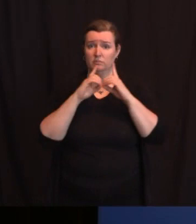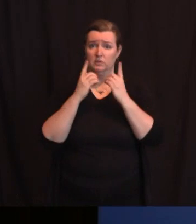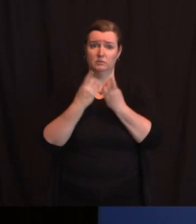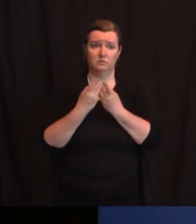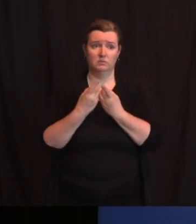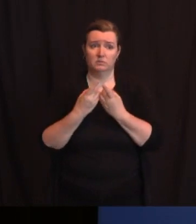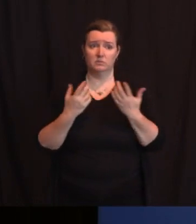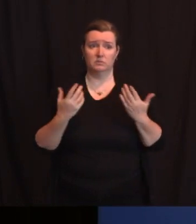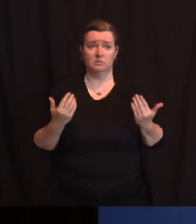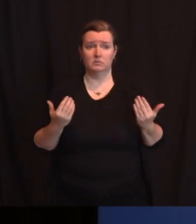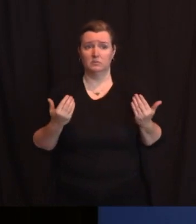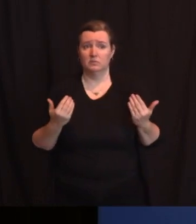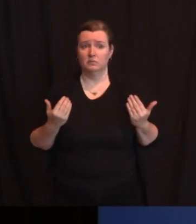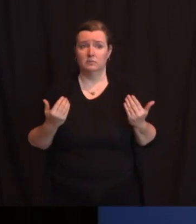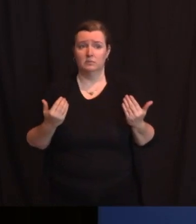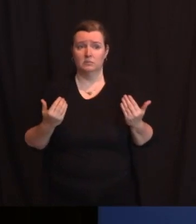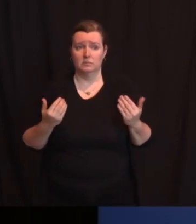since that 48-hour,